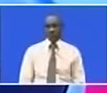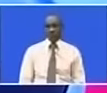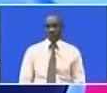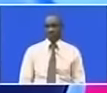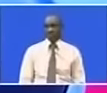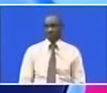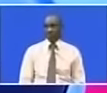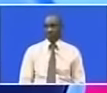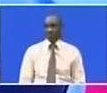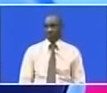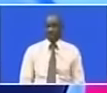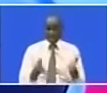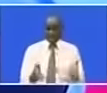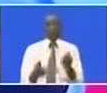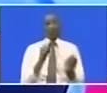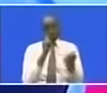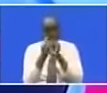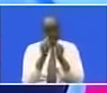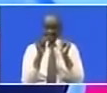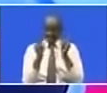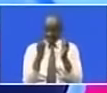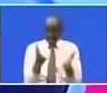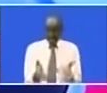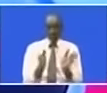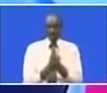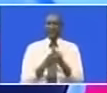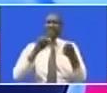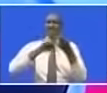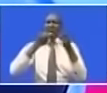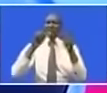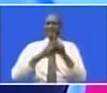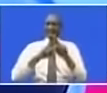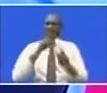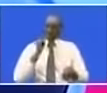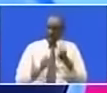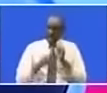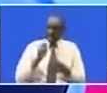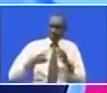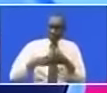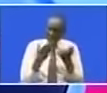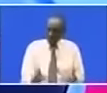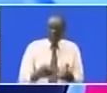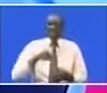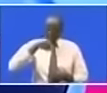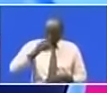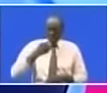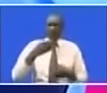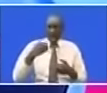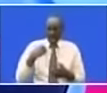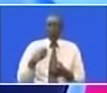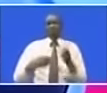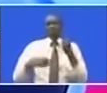All right, so let's take a look at the day's sporting highlights. Standard Chartered Marathon Nairobi continued with its reputation of having no past